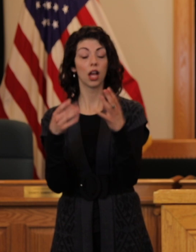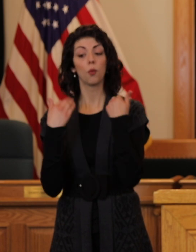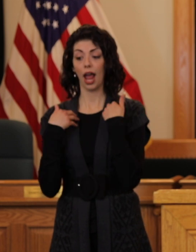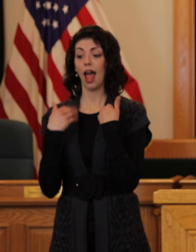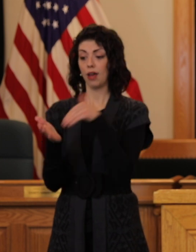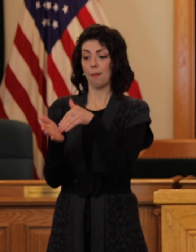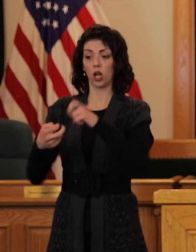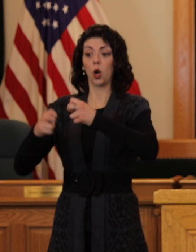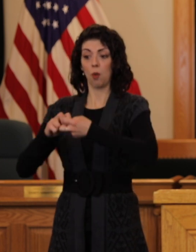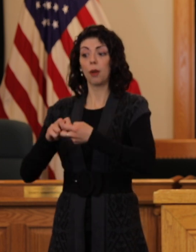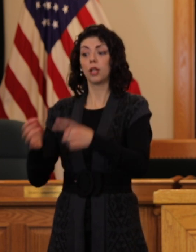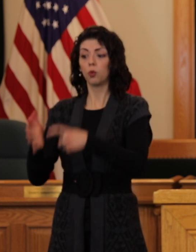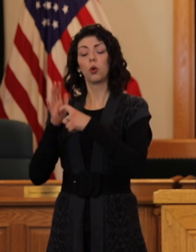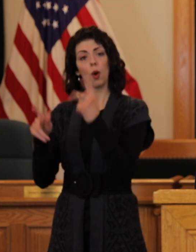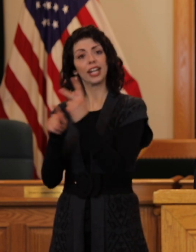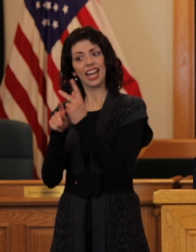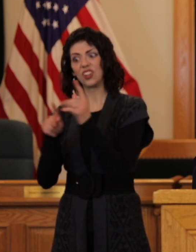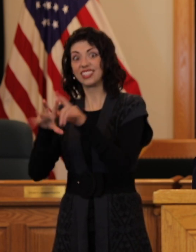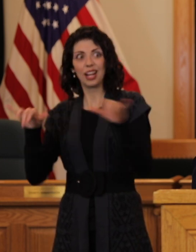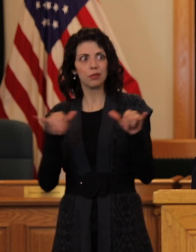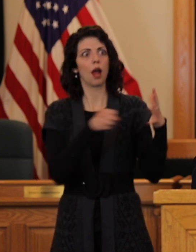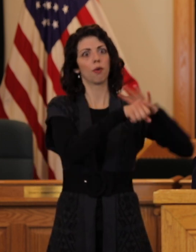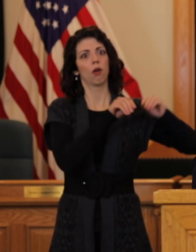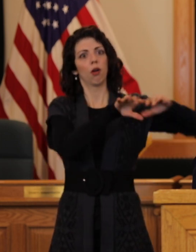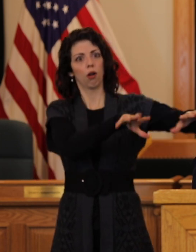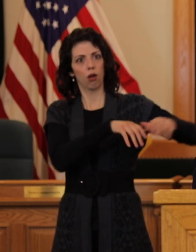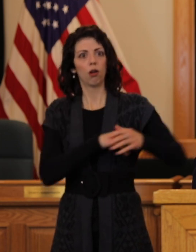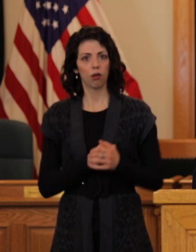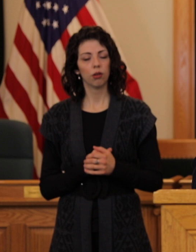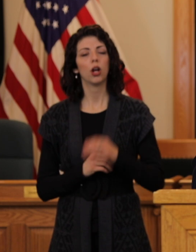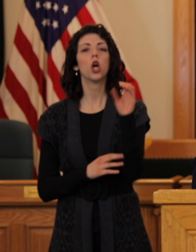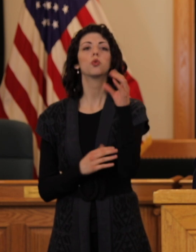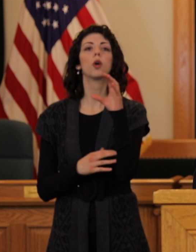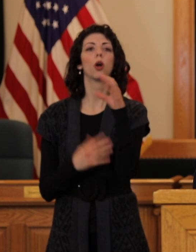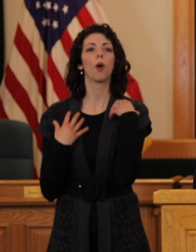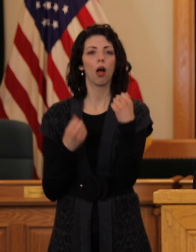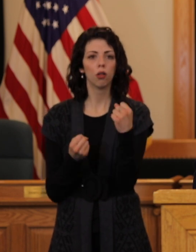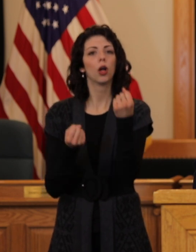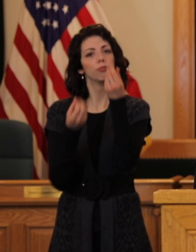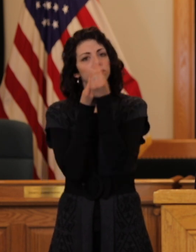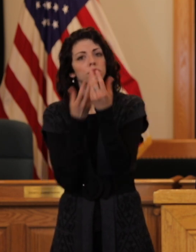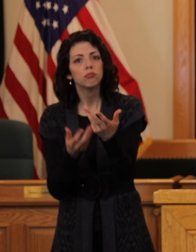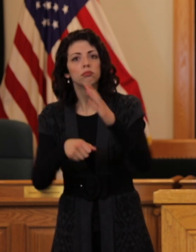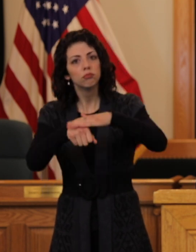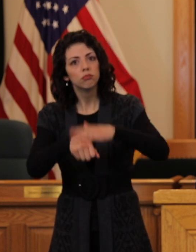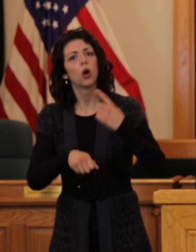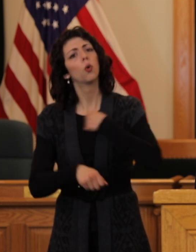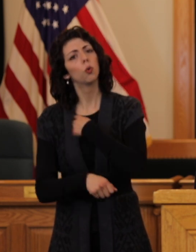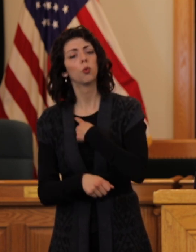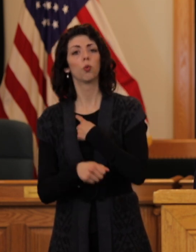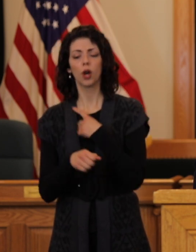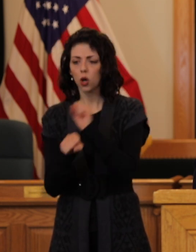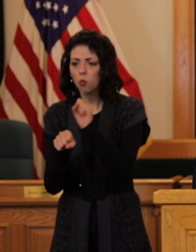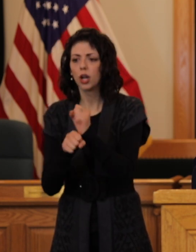care even in this fear of COVID. Oswego Health wants you to know we are working to protect everyone and are available